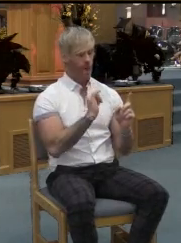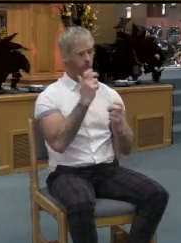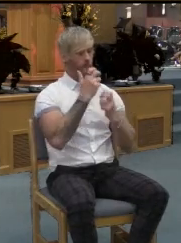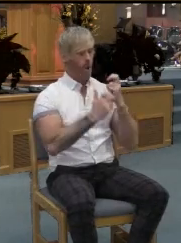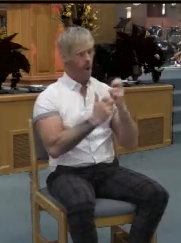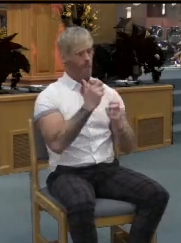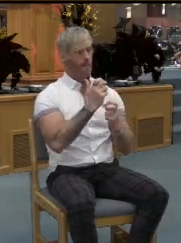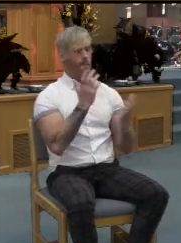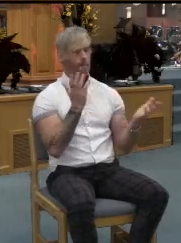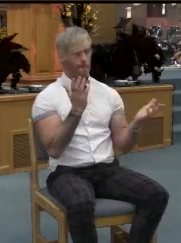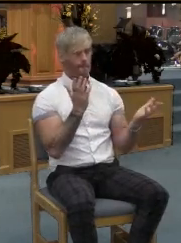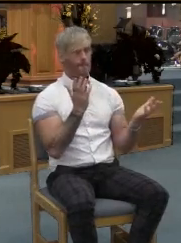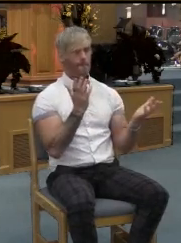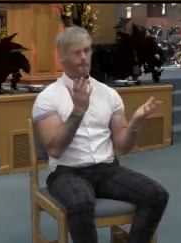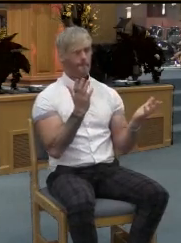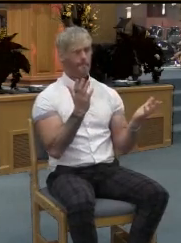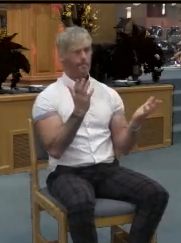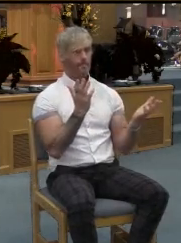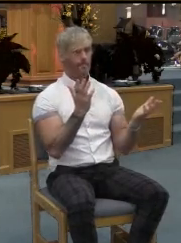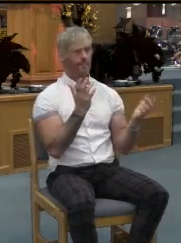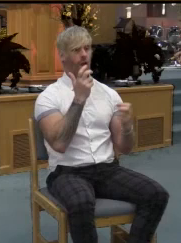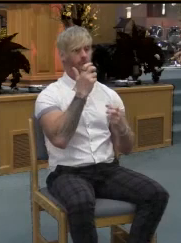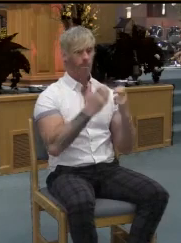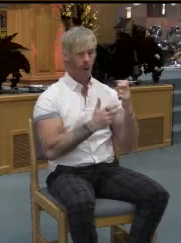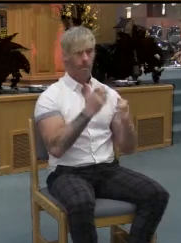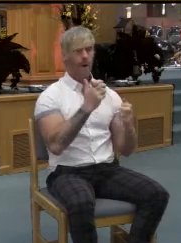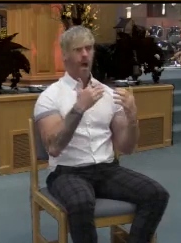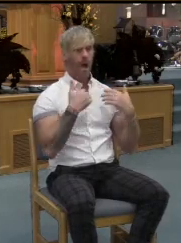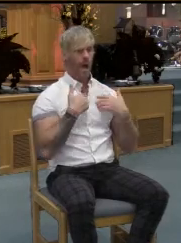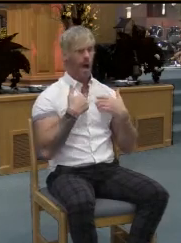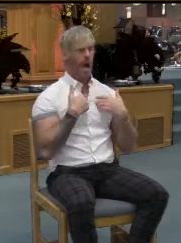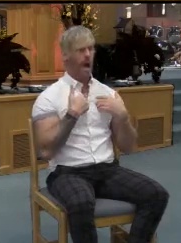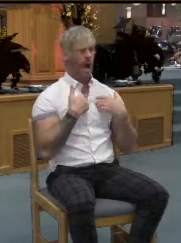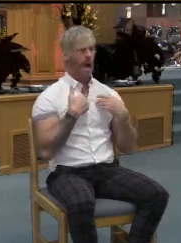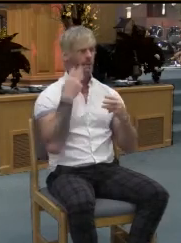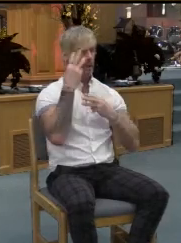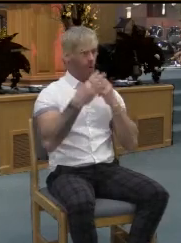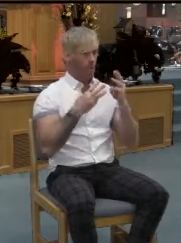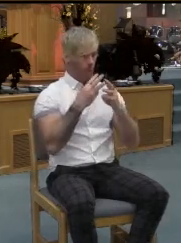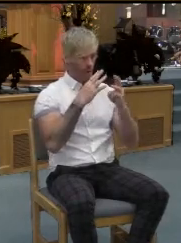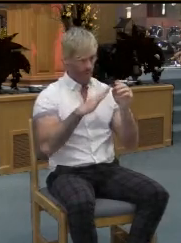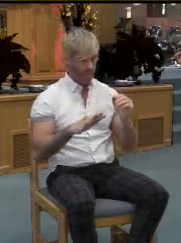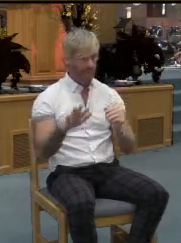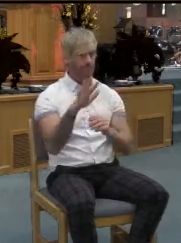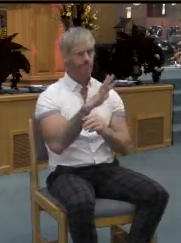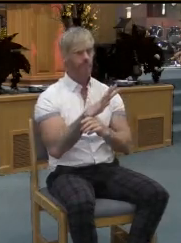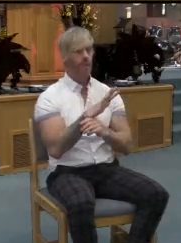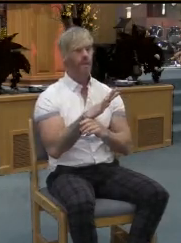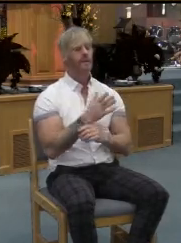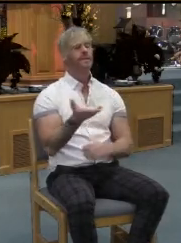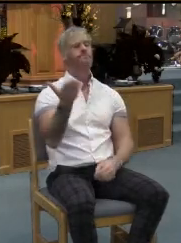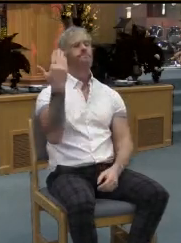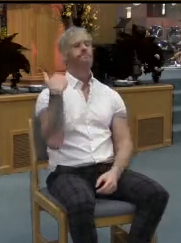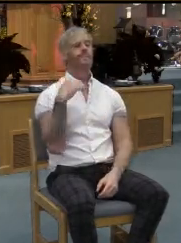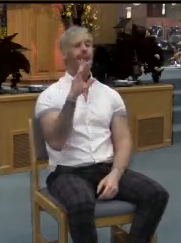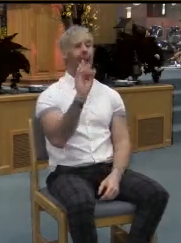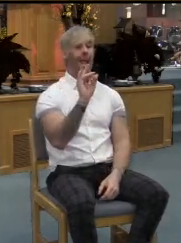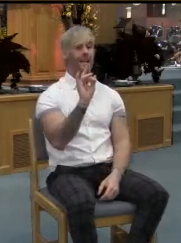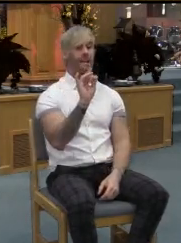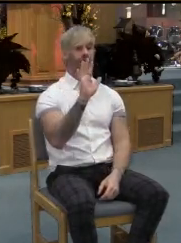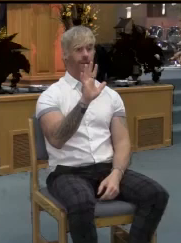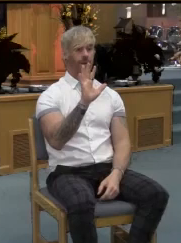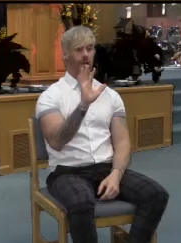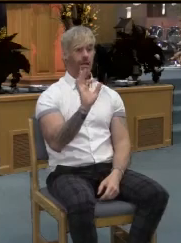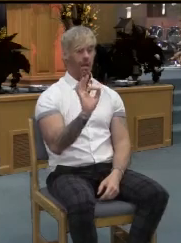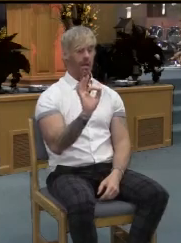problem. Here's the problem we have as a society. In 1859,